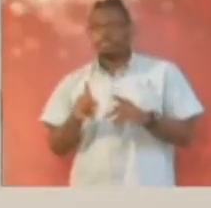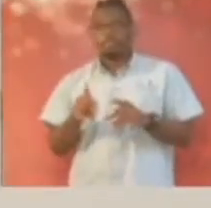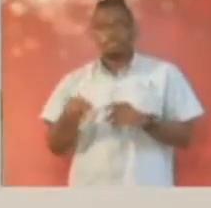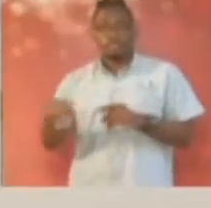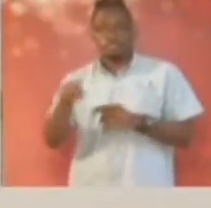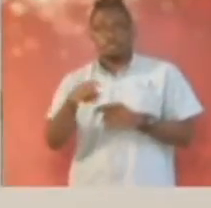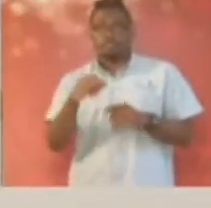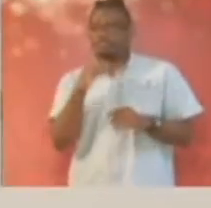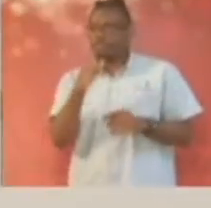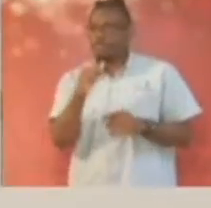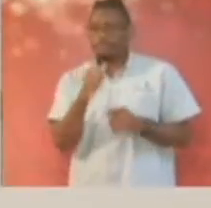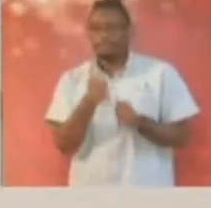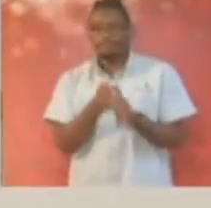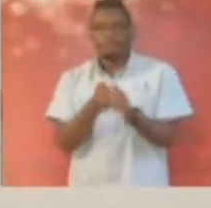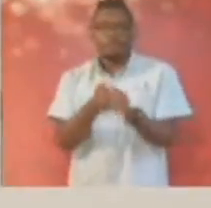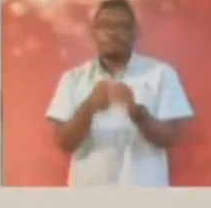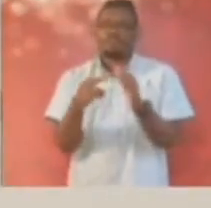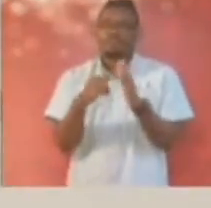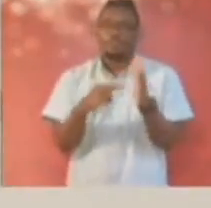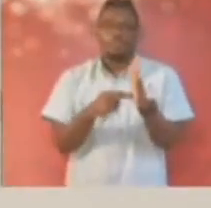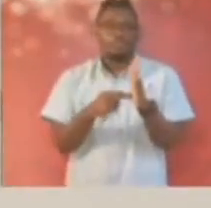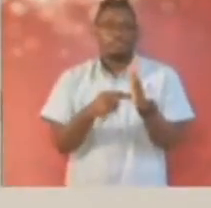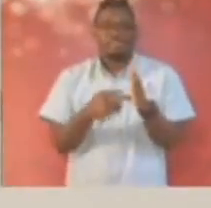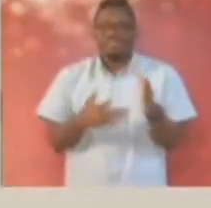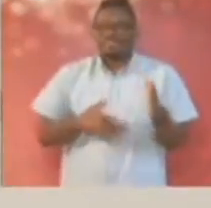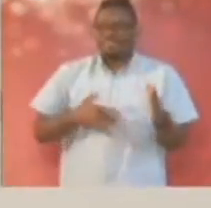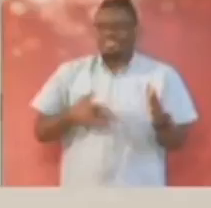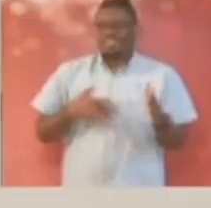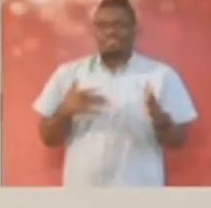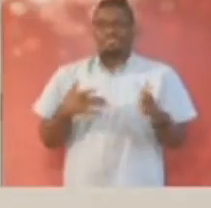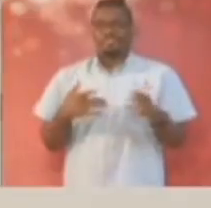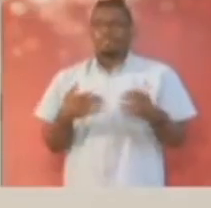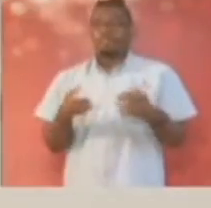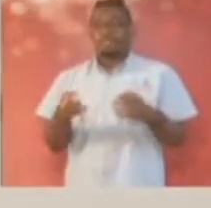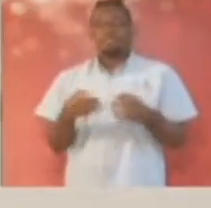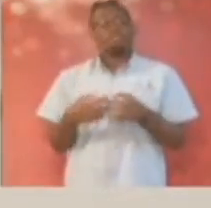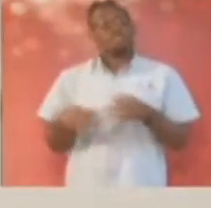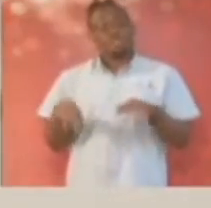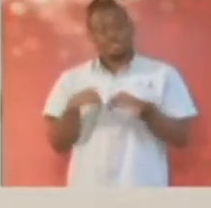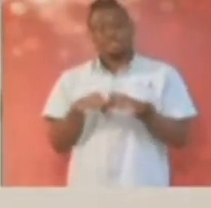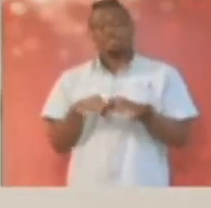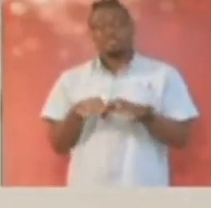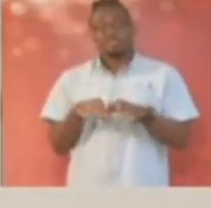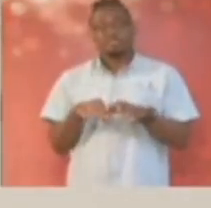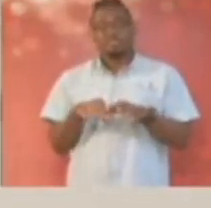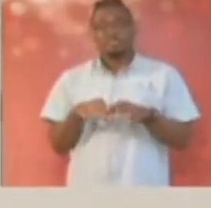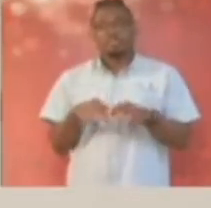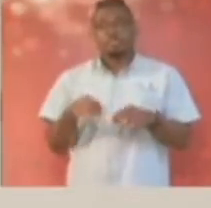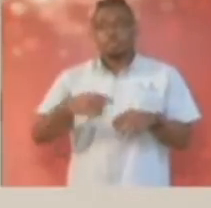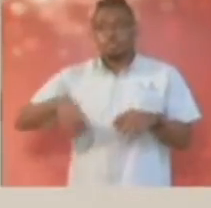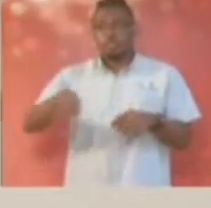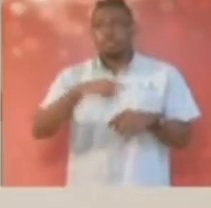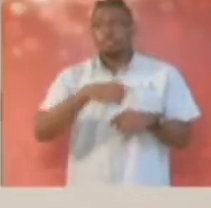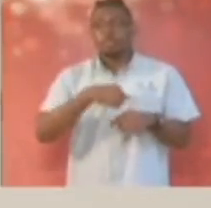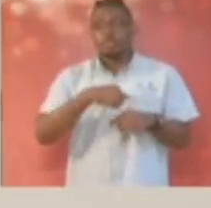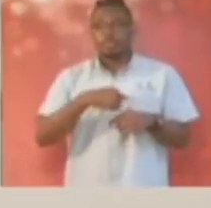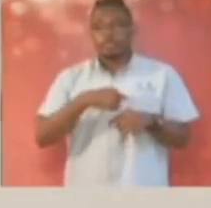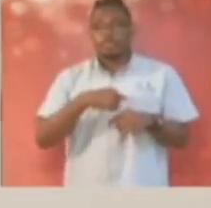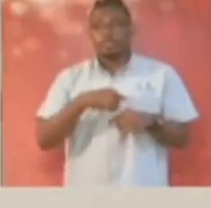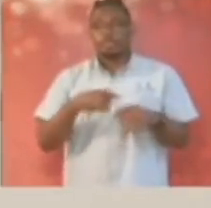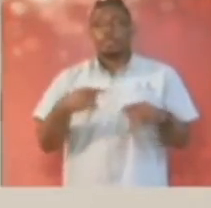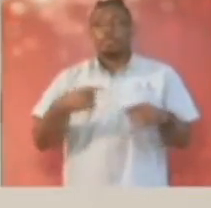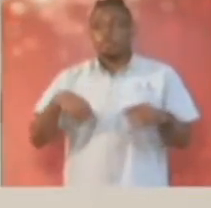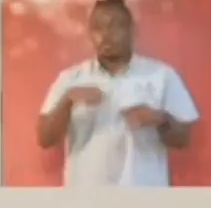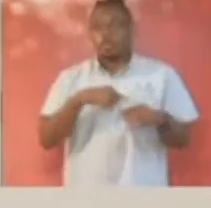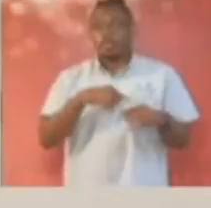I do feel that it's really important. You've raised an important point. We as a nation, we as individuals, each